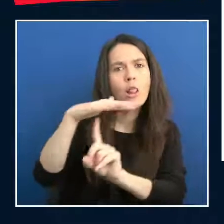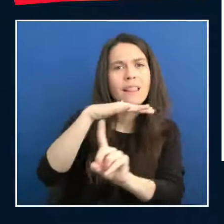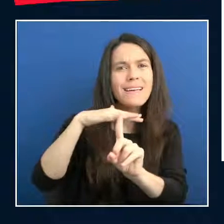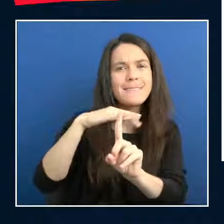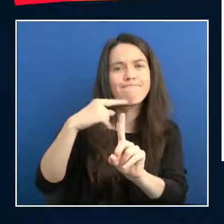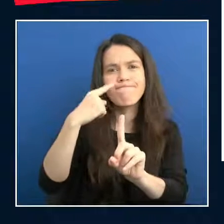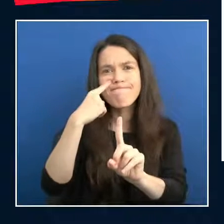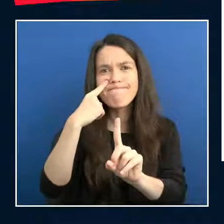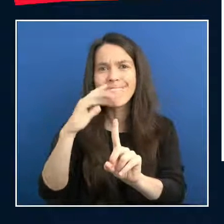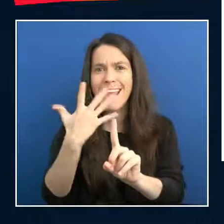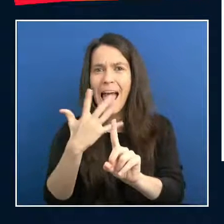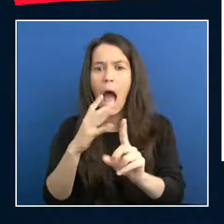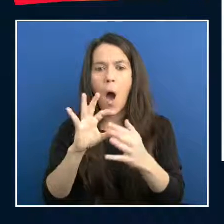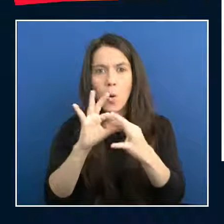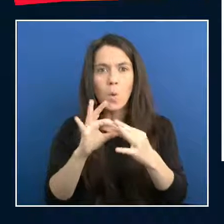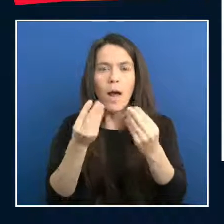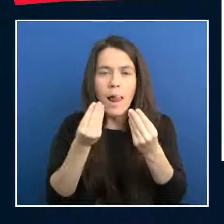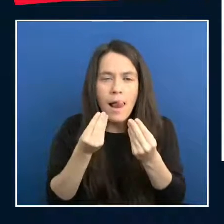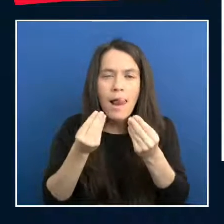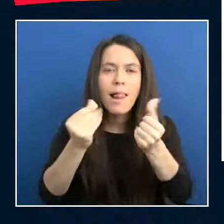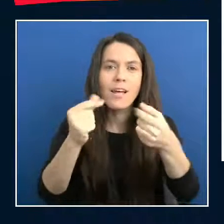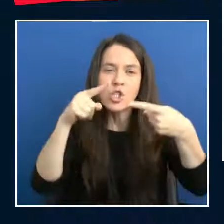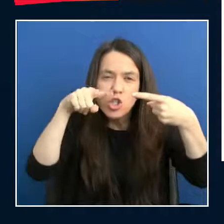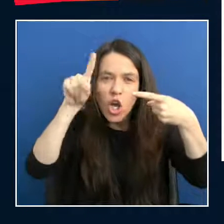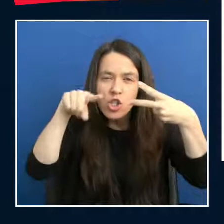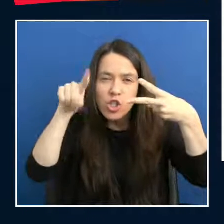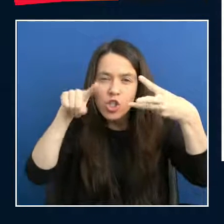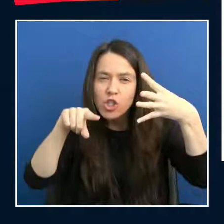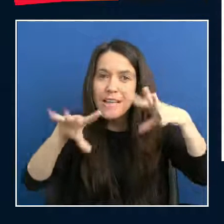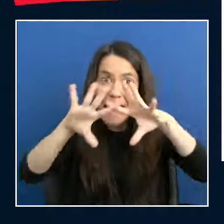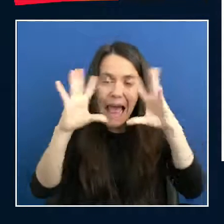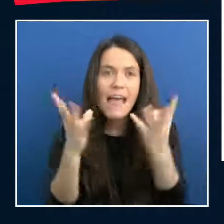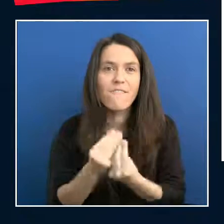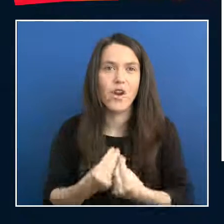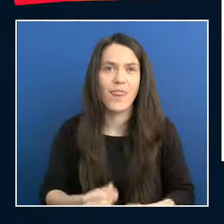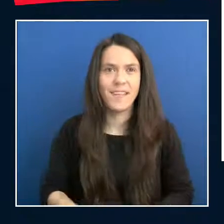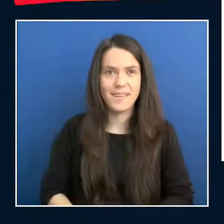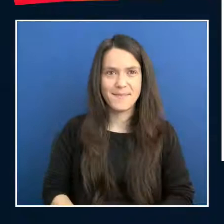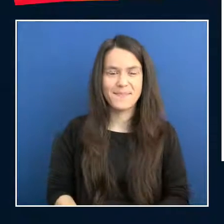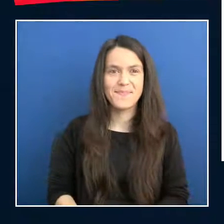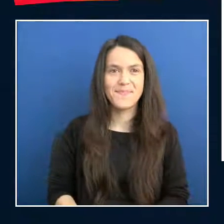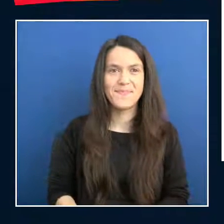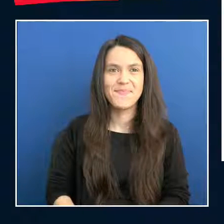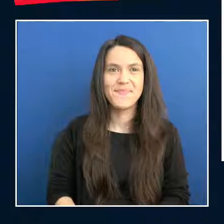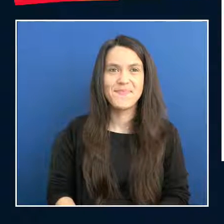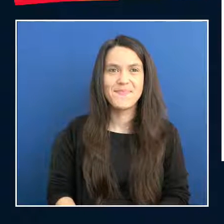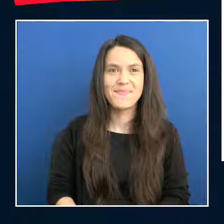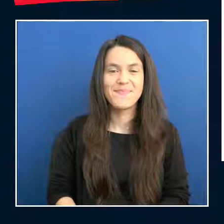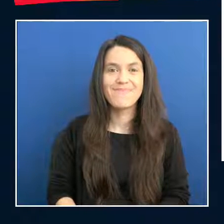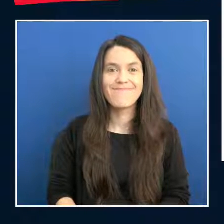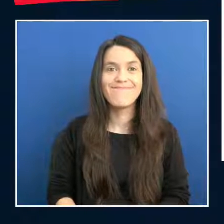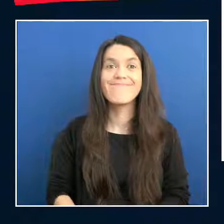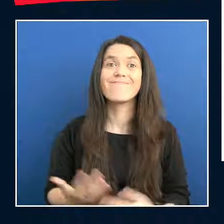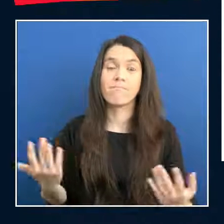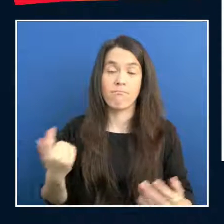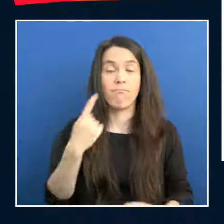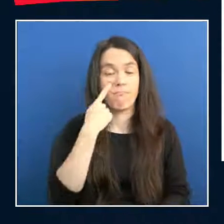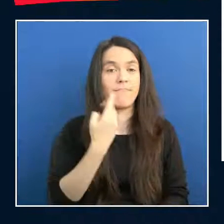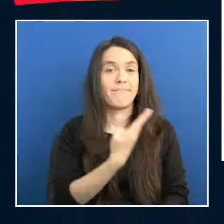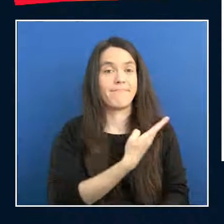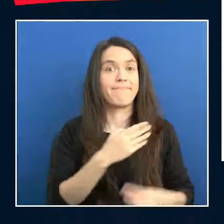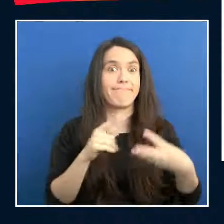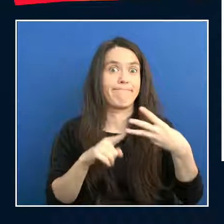sure that it's going to work out. So I really felt that there was fear involved. Also more effort, considering all the things